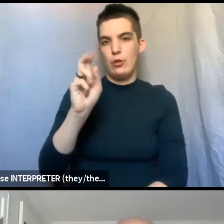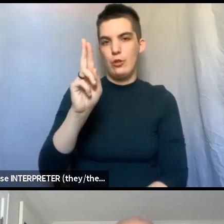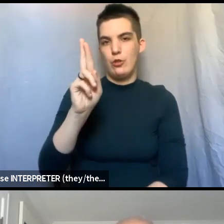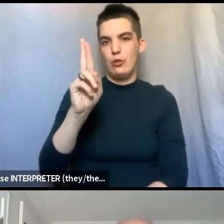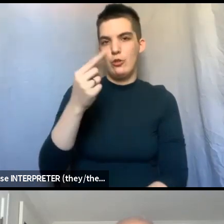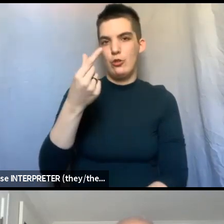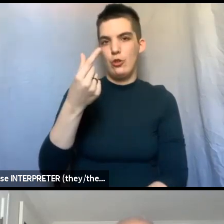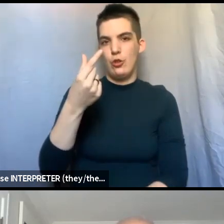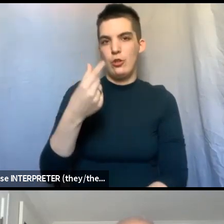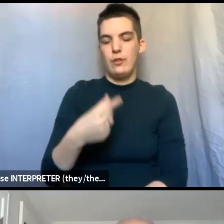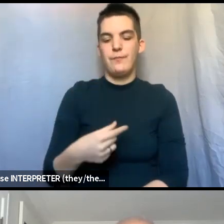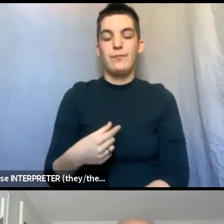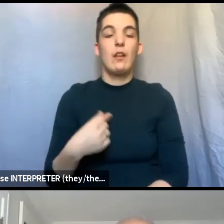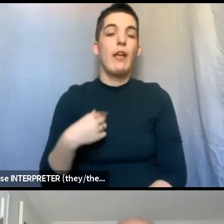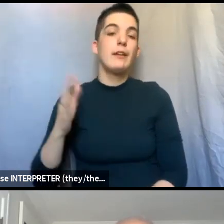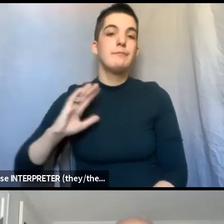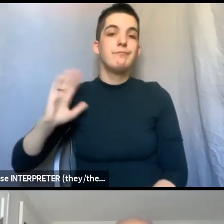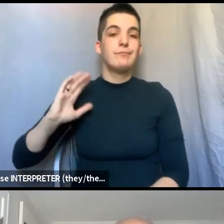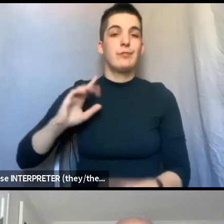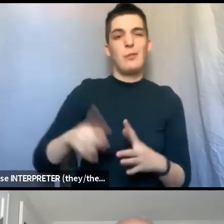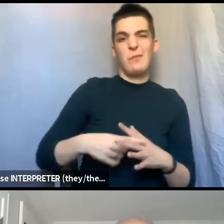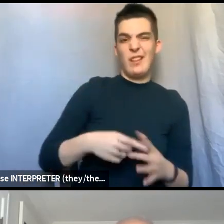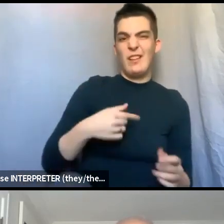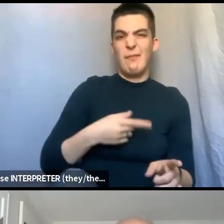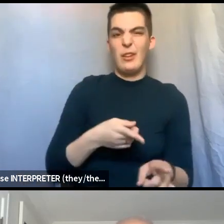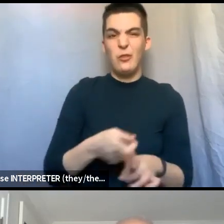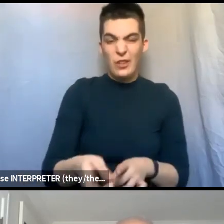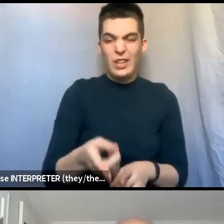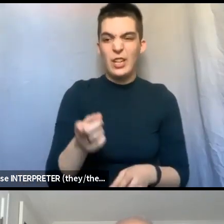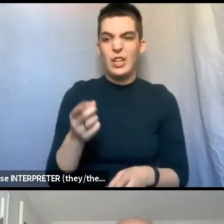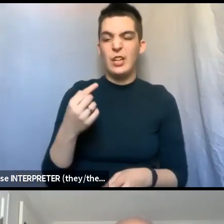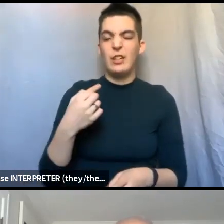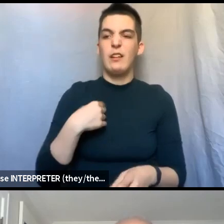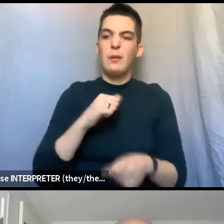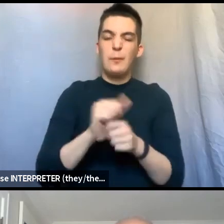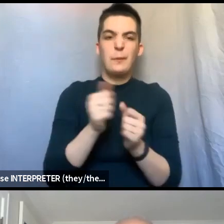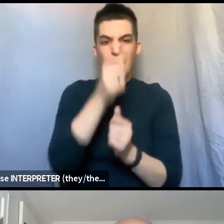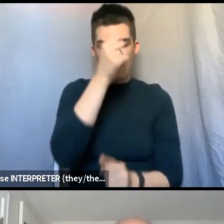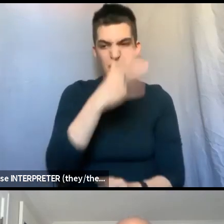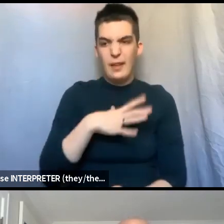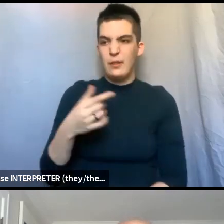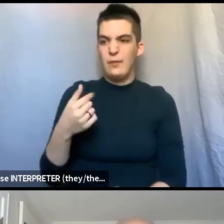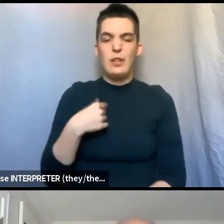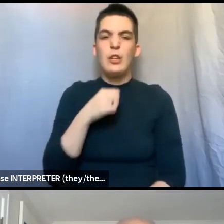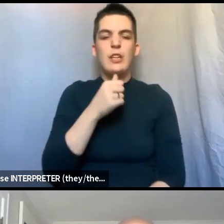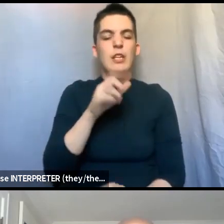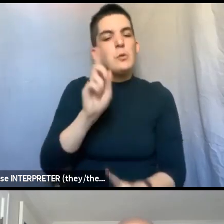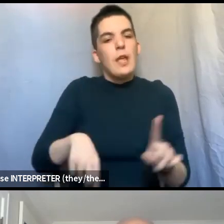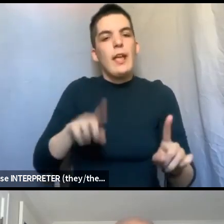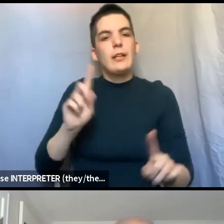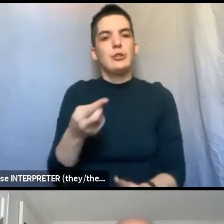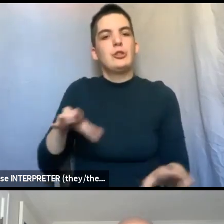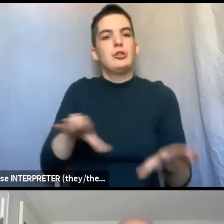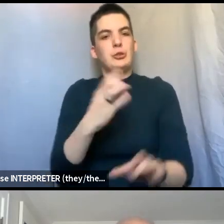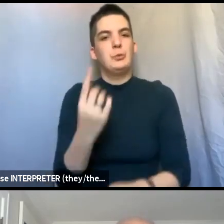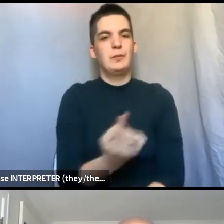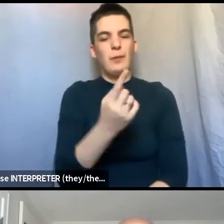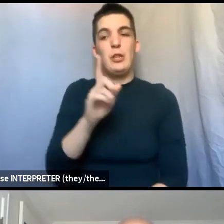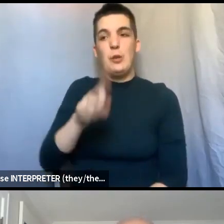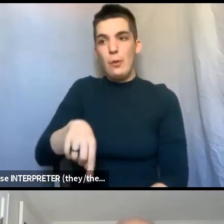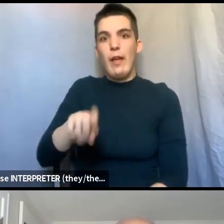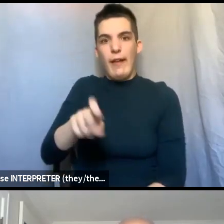Joe Papp, who used to always say, you can't just do something, you have to do it, and then you have to tell everyone that you did it. Otherwise it doesn't count.